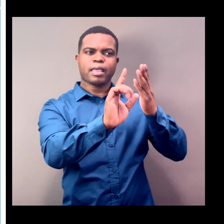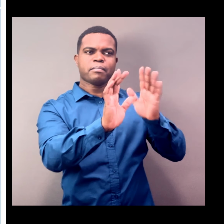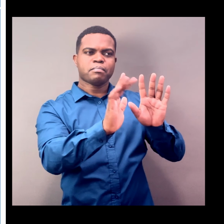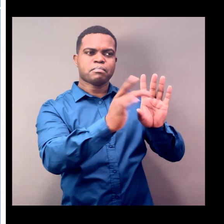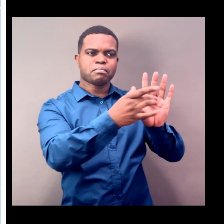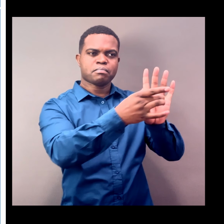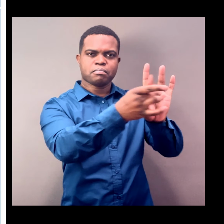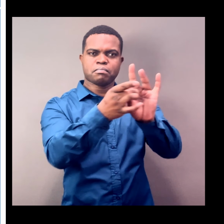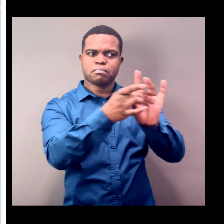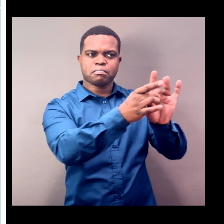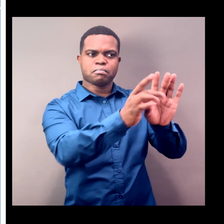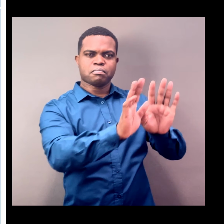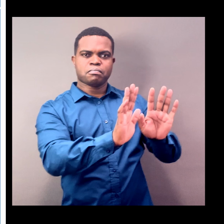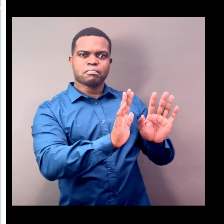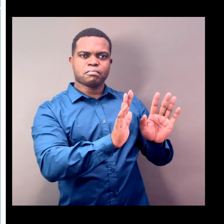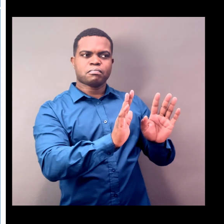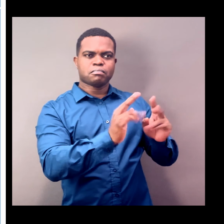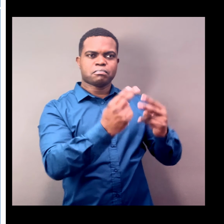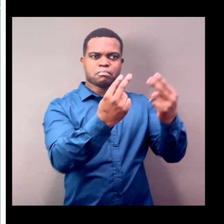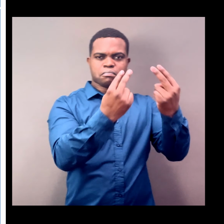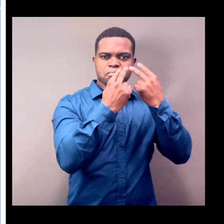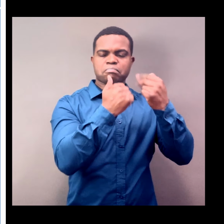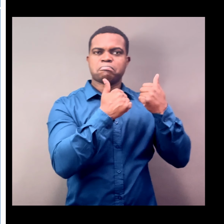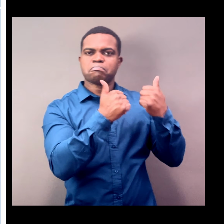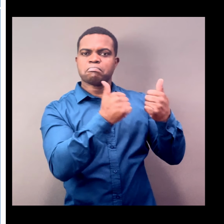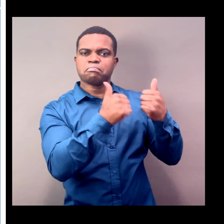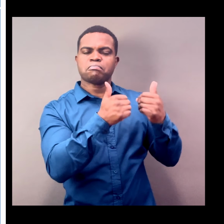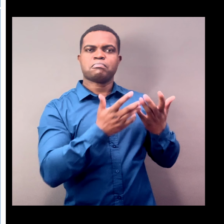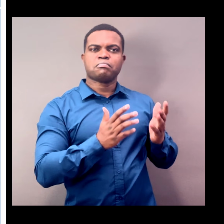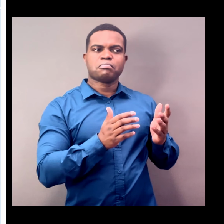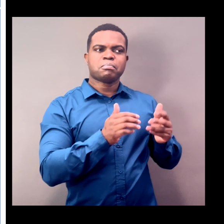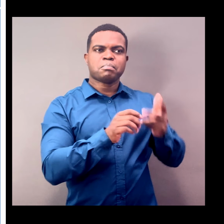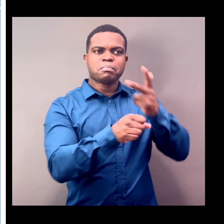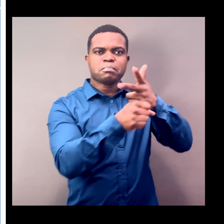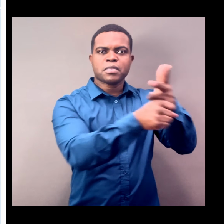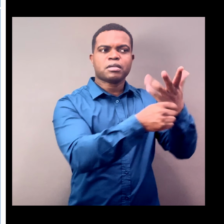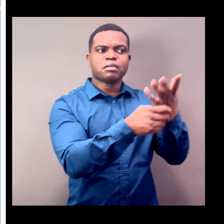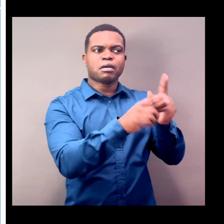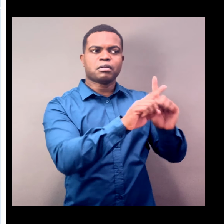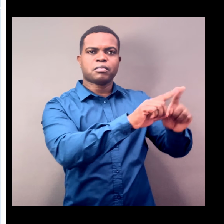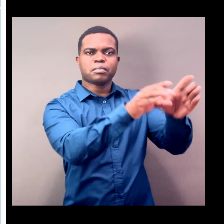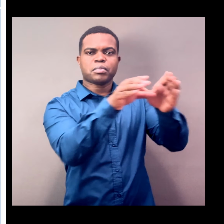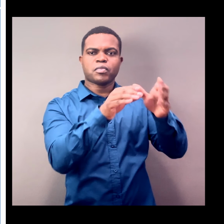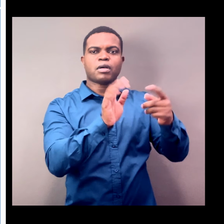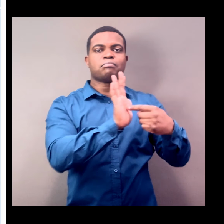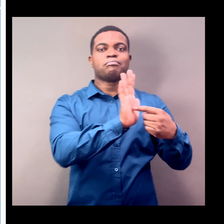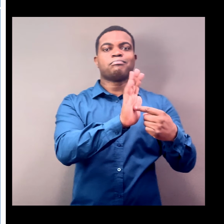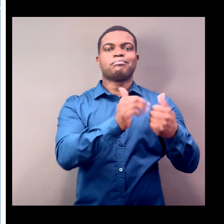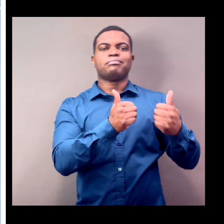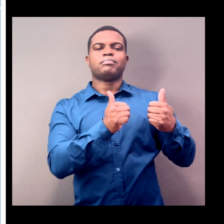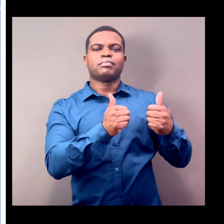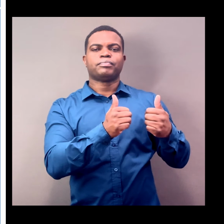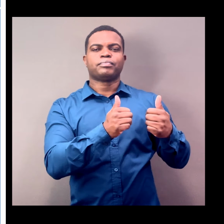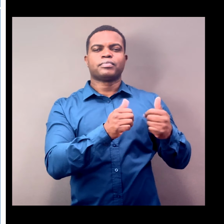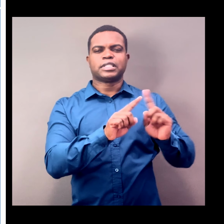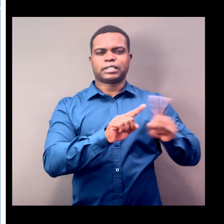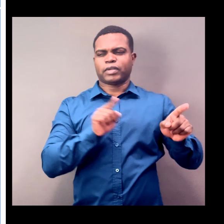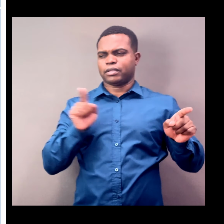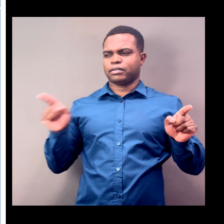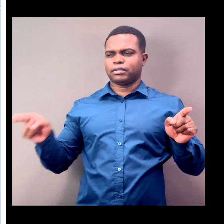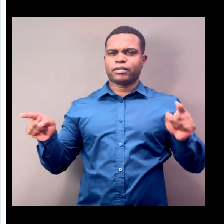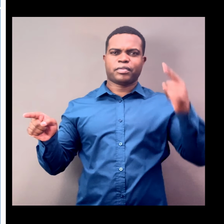stakeholders, with the public population stakeholders, and the media. Now, let's